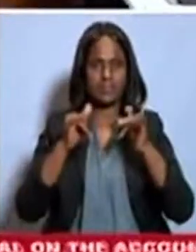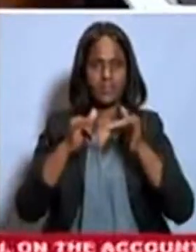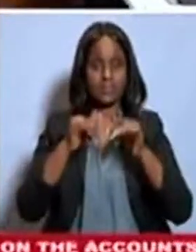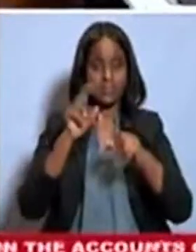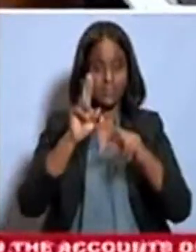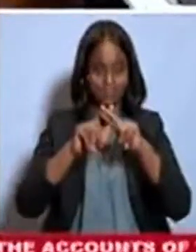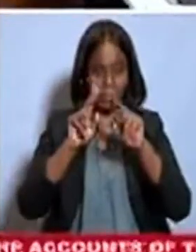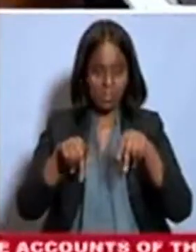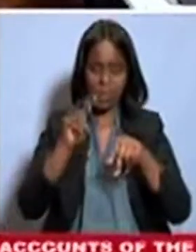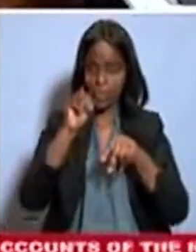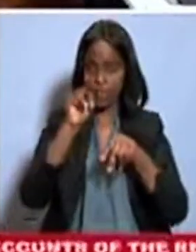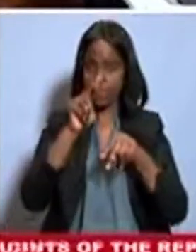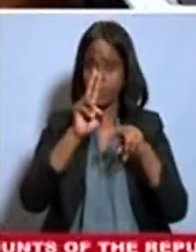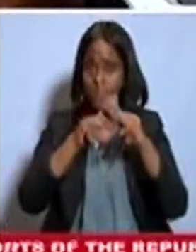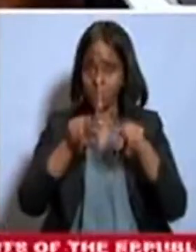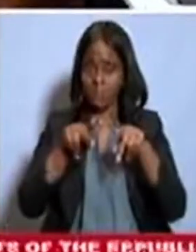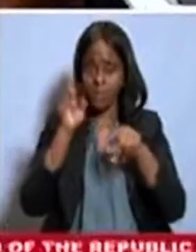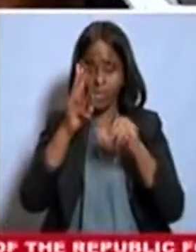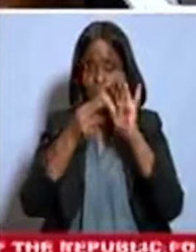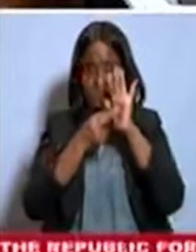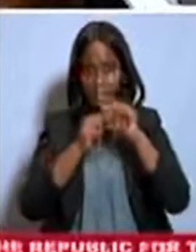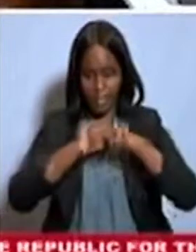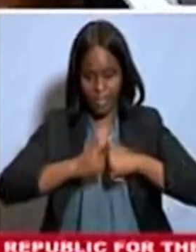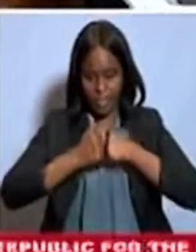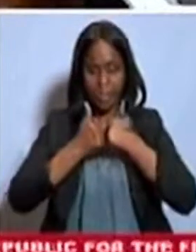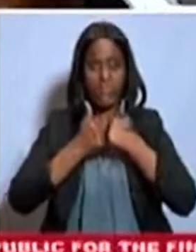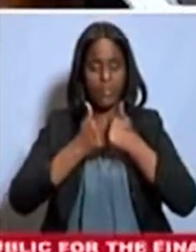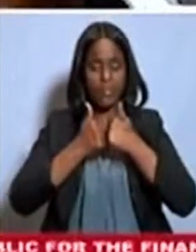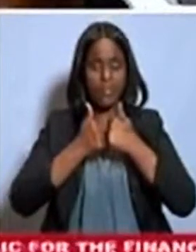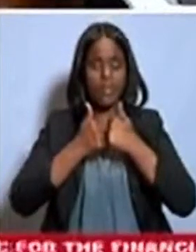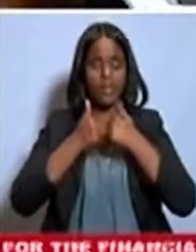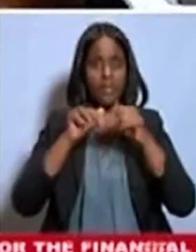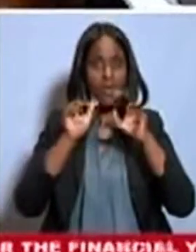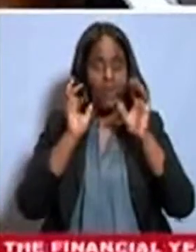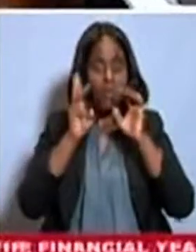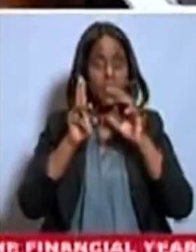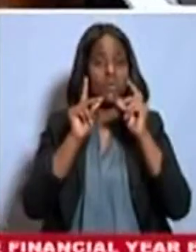Mr. Chairperson, it would appear we find ourselves at the Atlantic Ocean